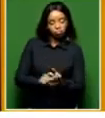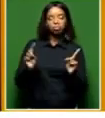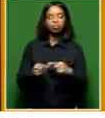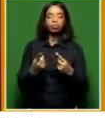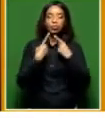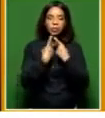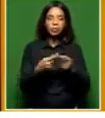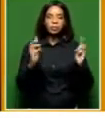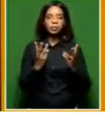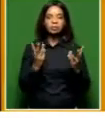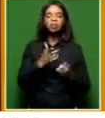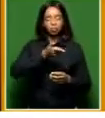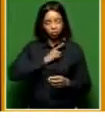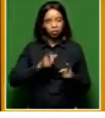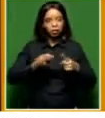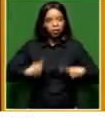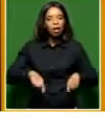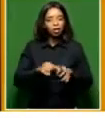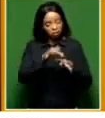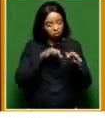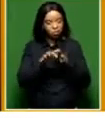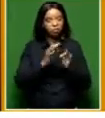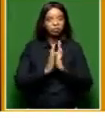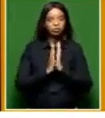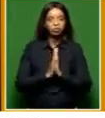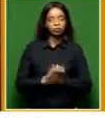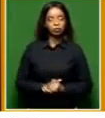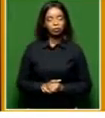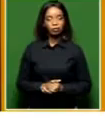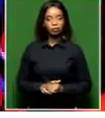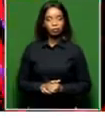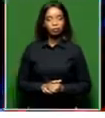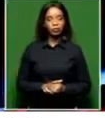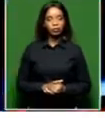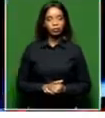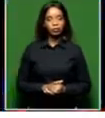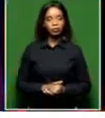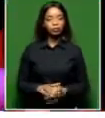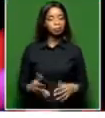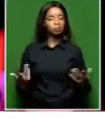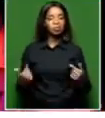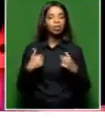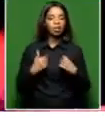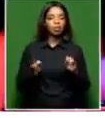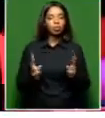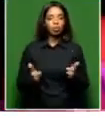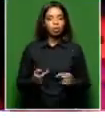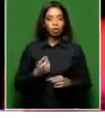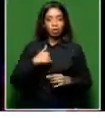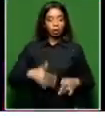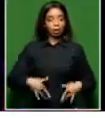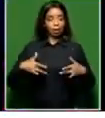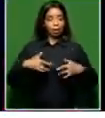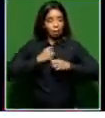take us through where you draw your inspiration when you write your music. I usually draw my inspiration from